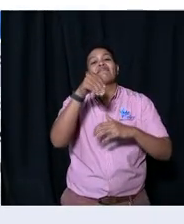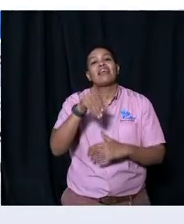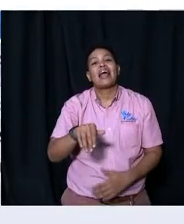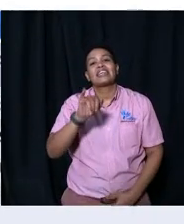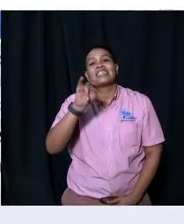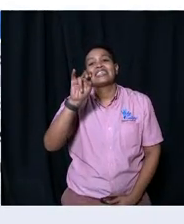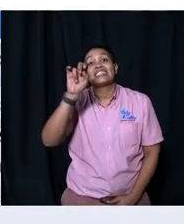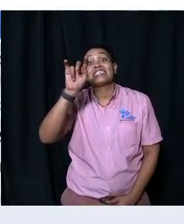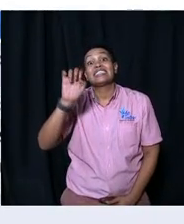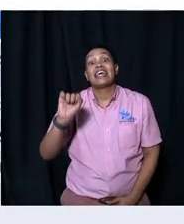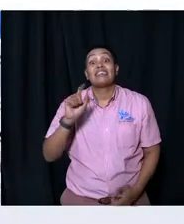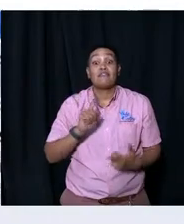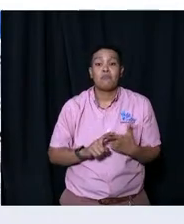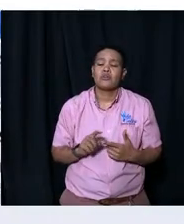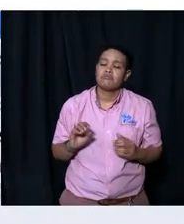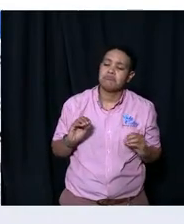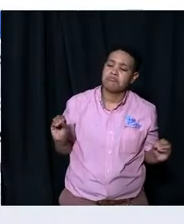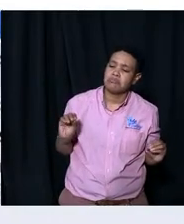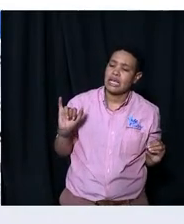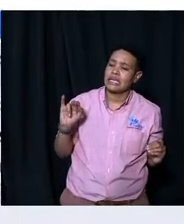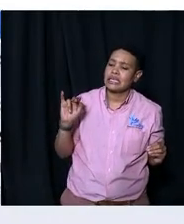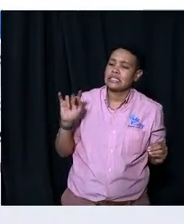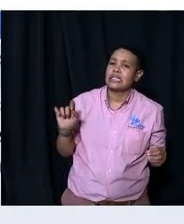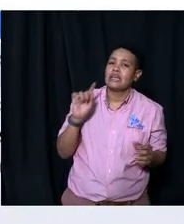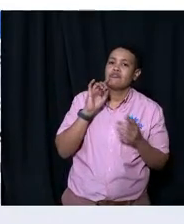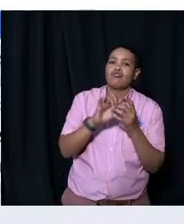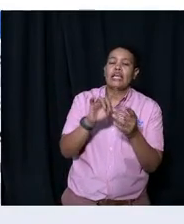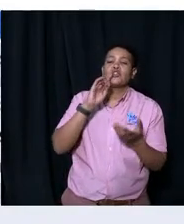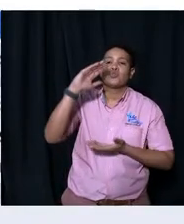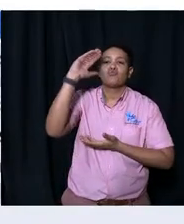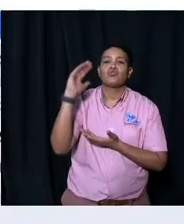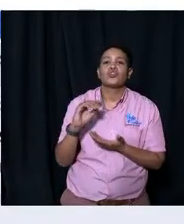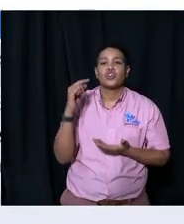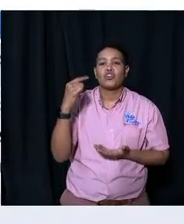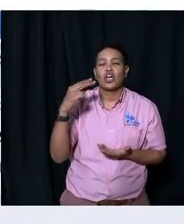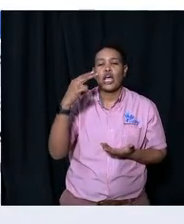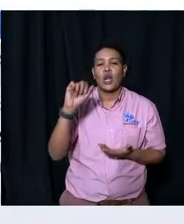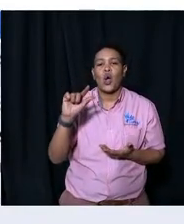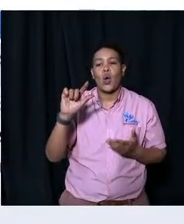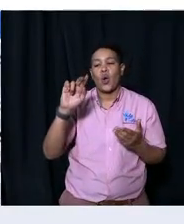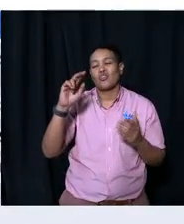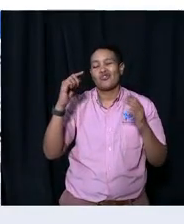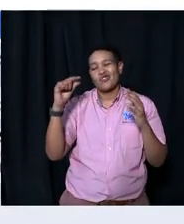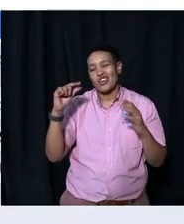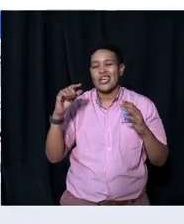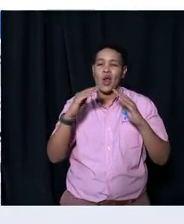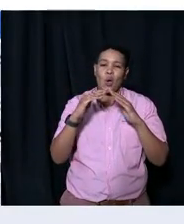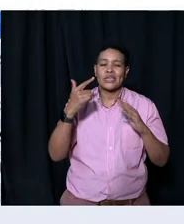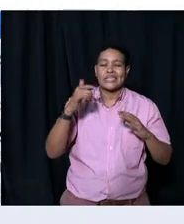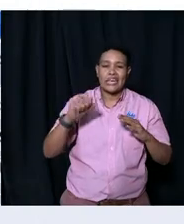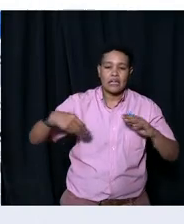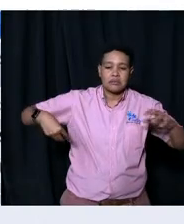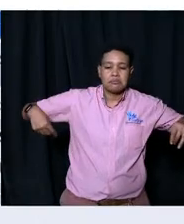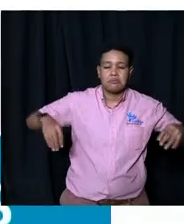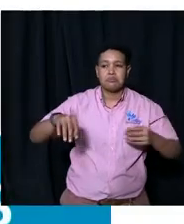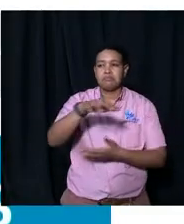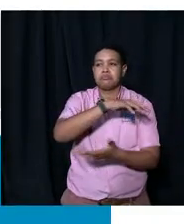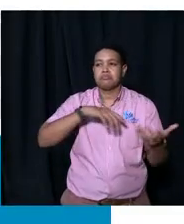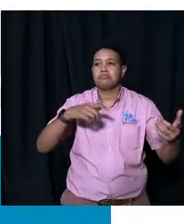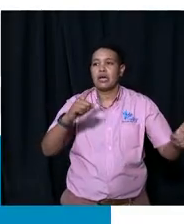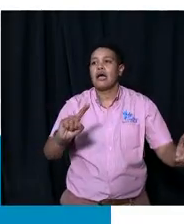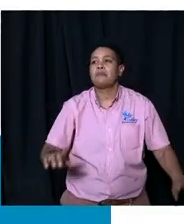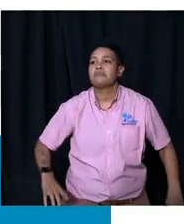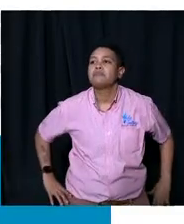and disincentives related to the reduction of greenhouse gas emissions in public and private sectors.